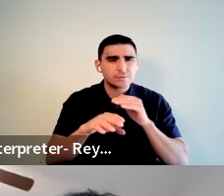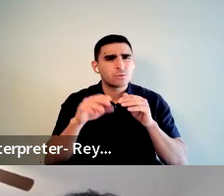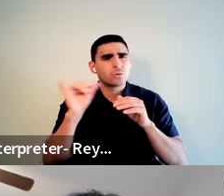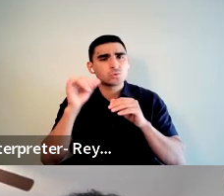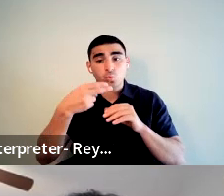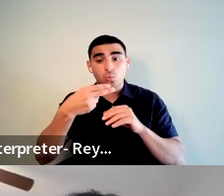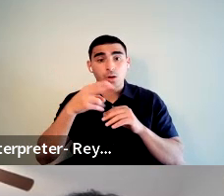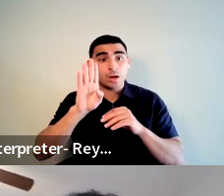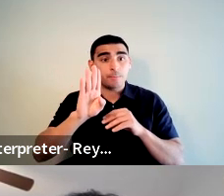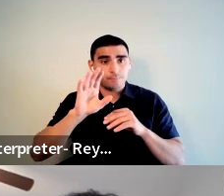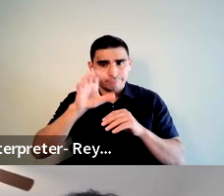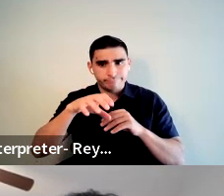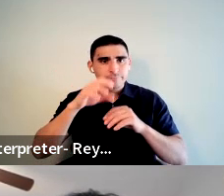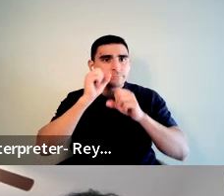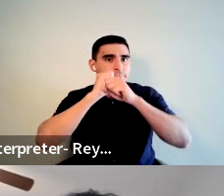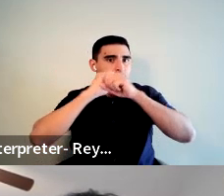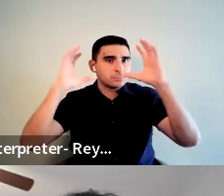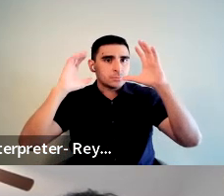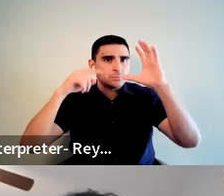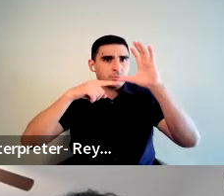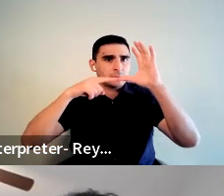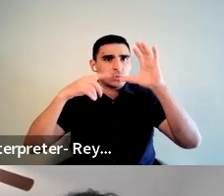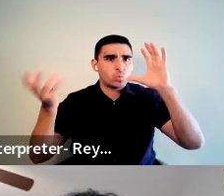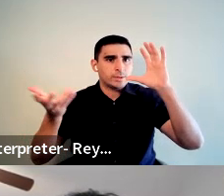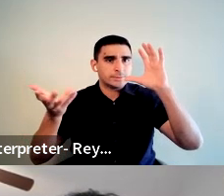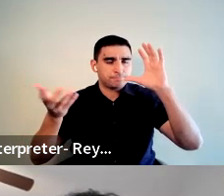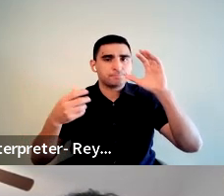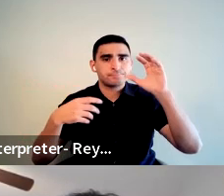hub could be for our community that really serves